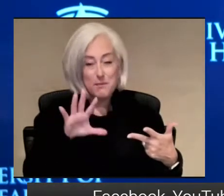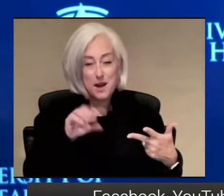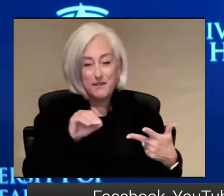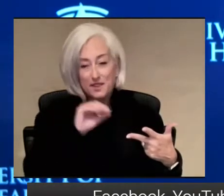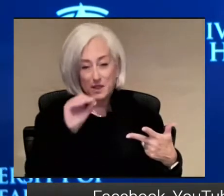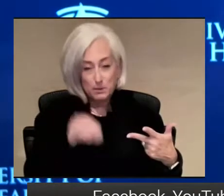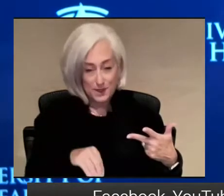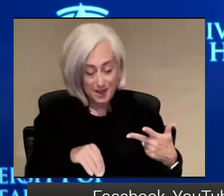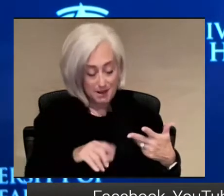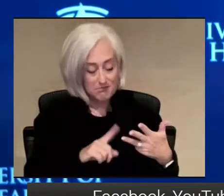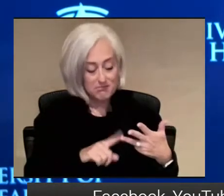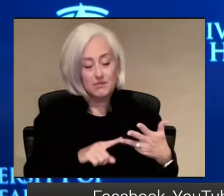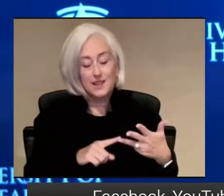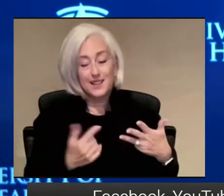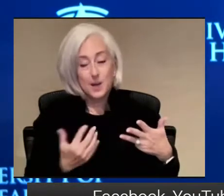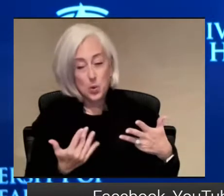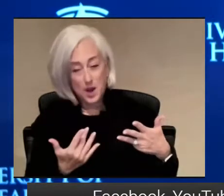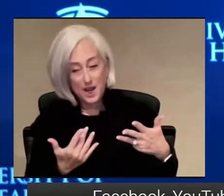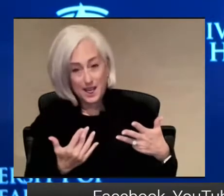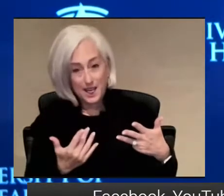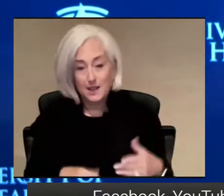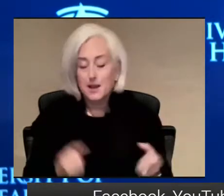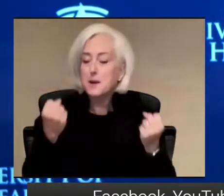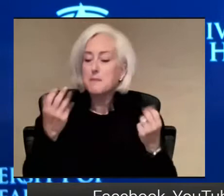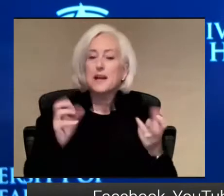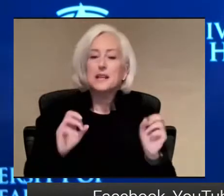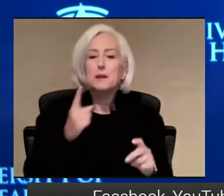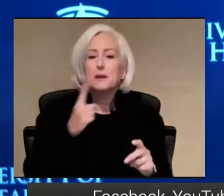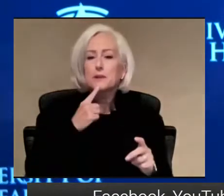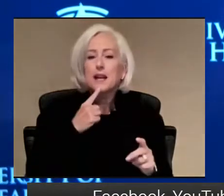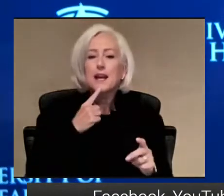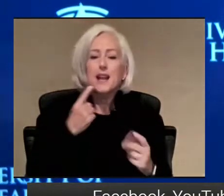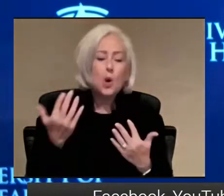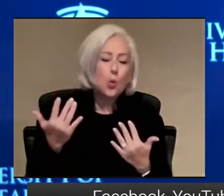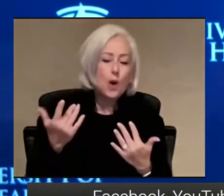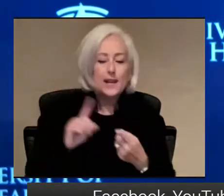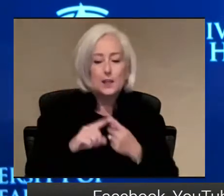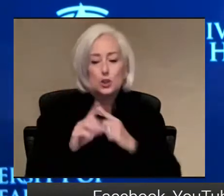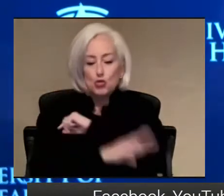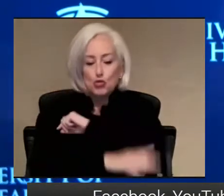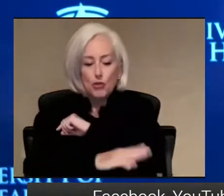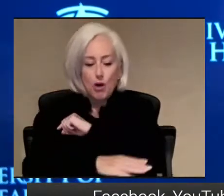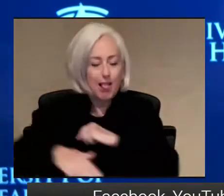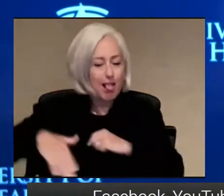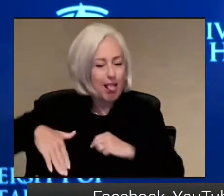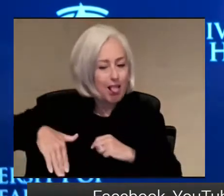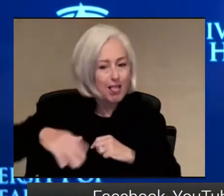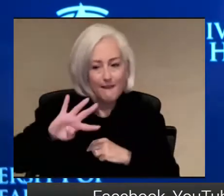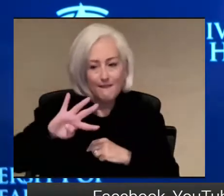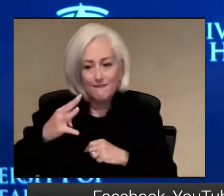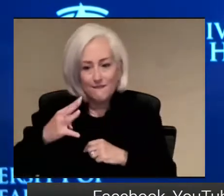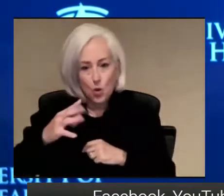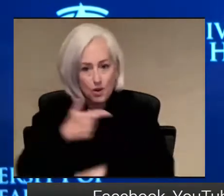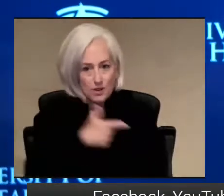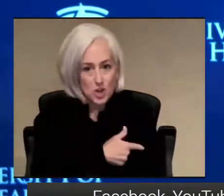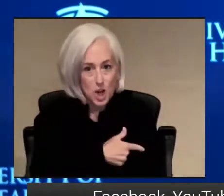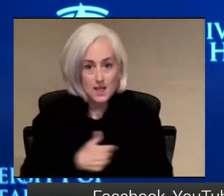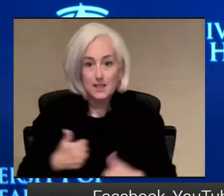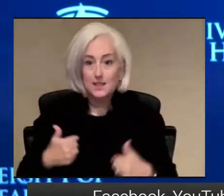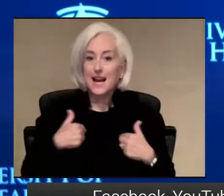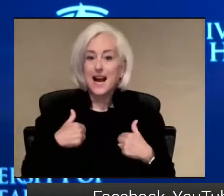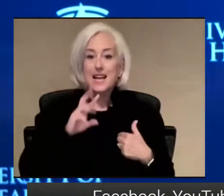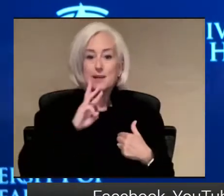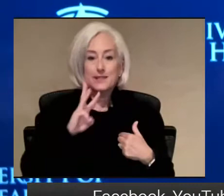that, gosh, I'm going to wait until the fall. I've gotten already 3 shots. I don't want to get a 4th shot. I'm eligible for a 4th shot at age 62. I